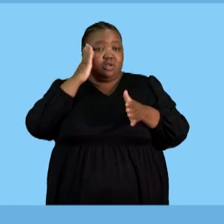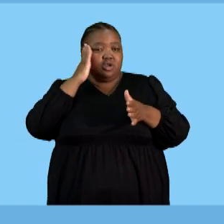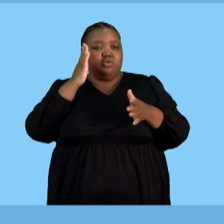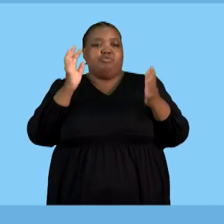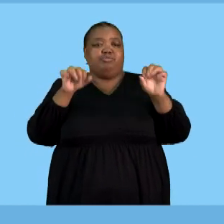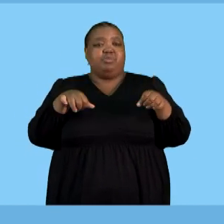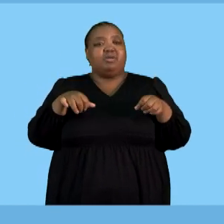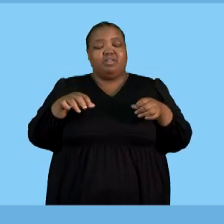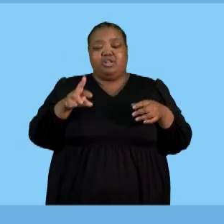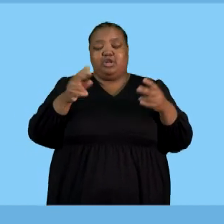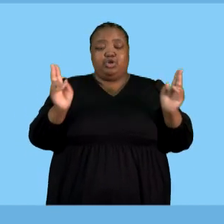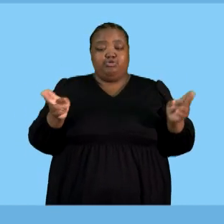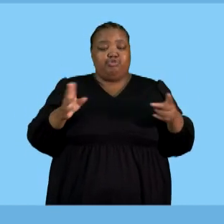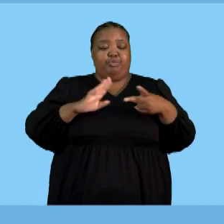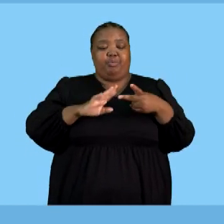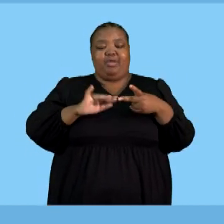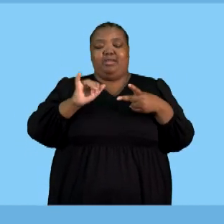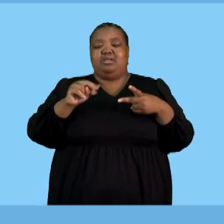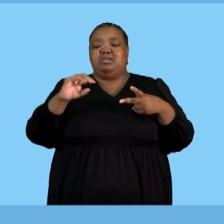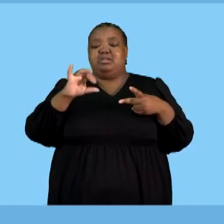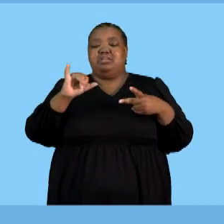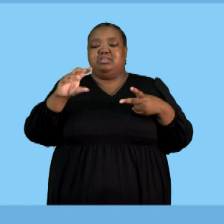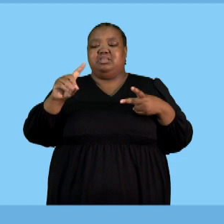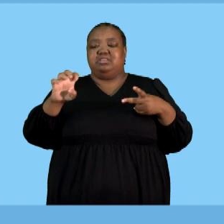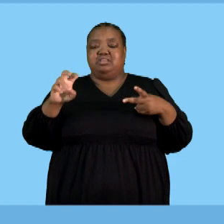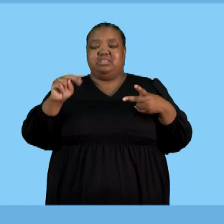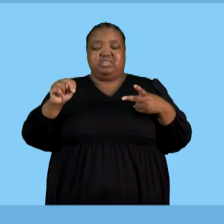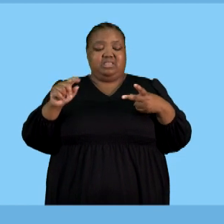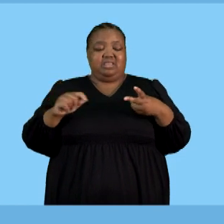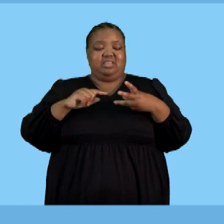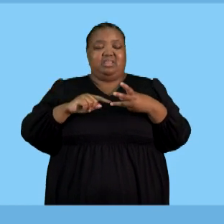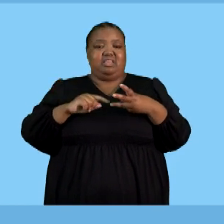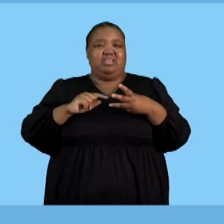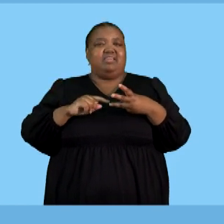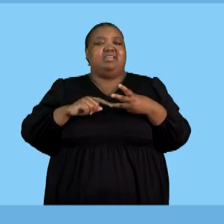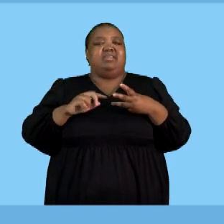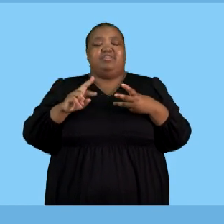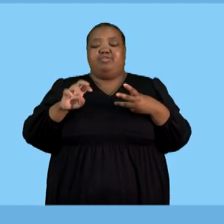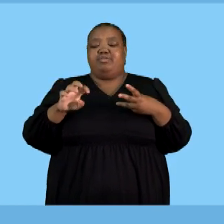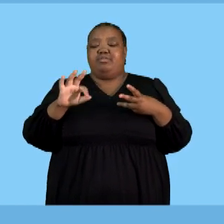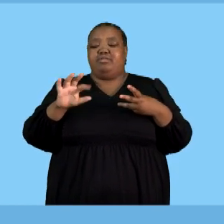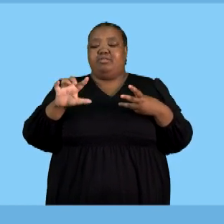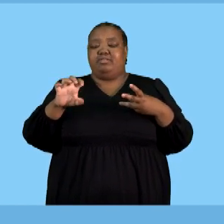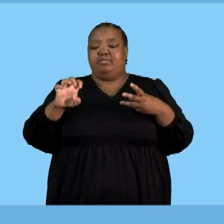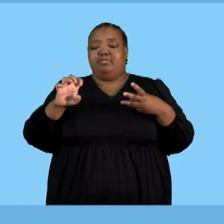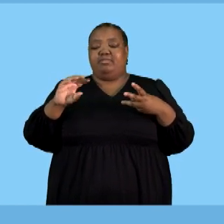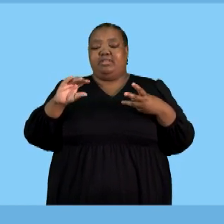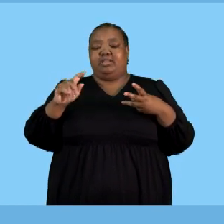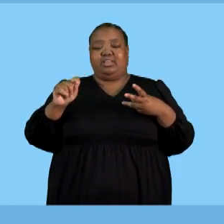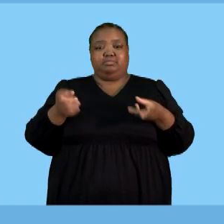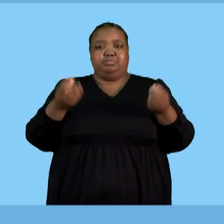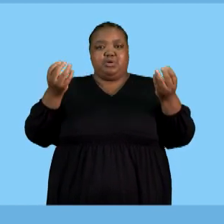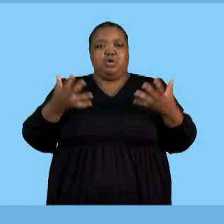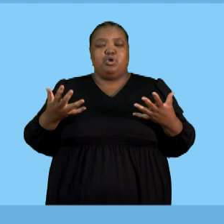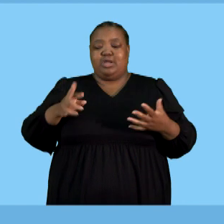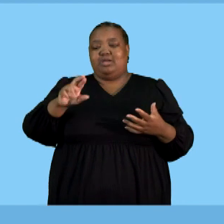the reflected ray, we all find them in our ray diagram. If we were to draw a ray diagram, we would have an incident